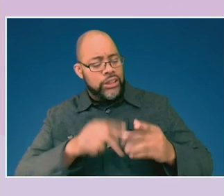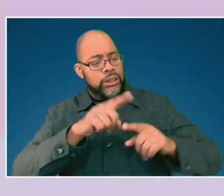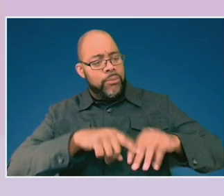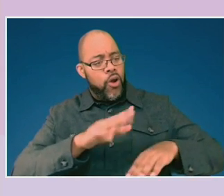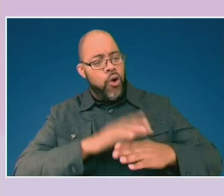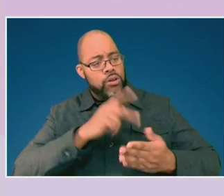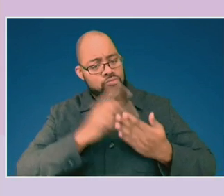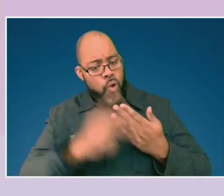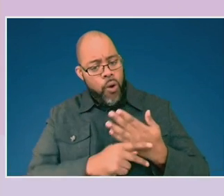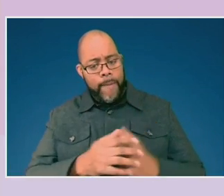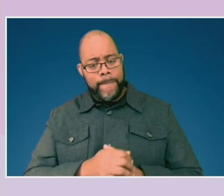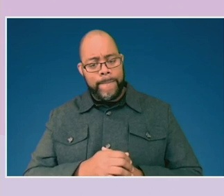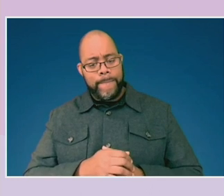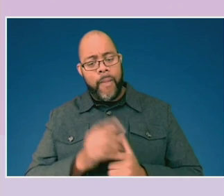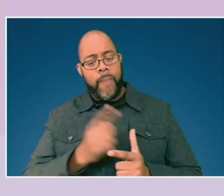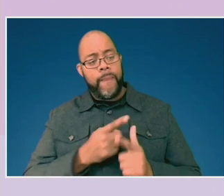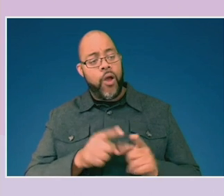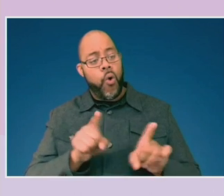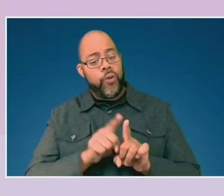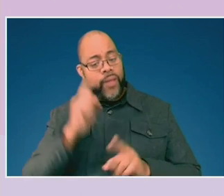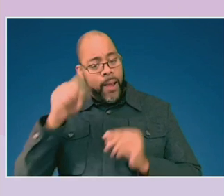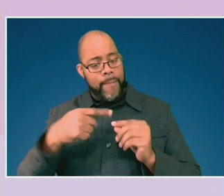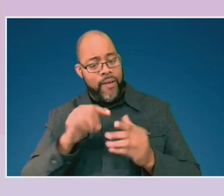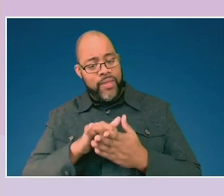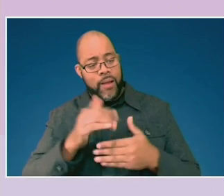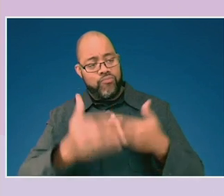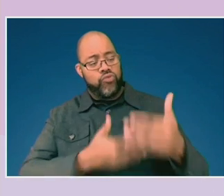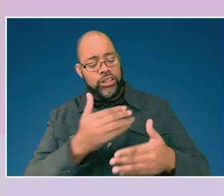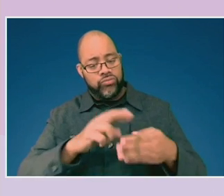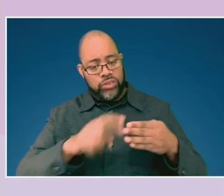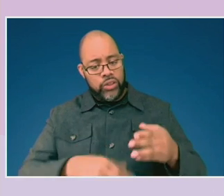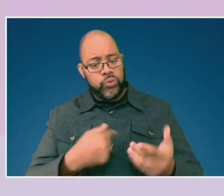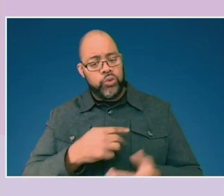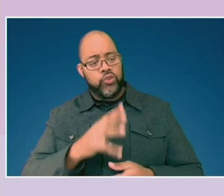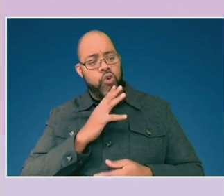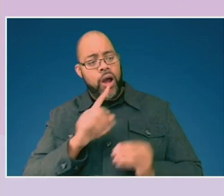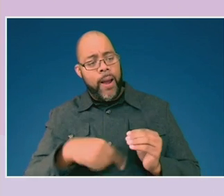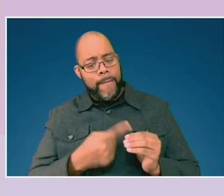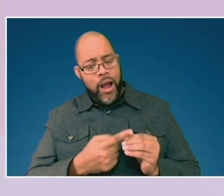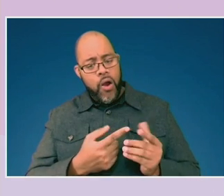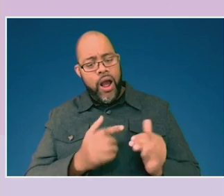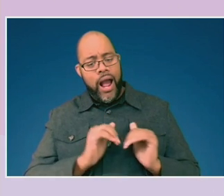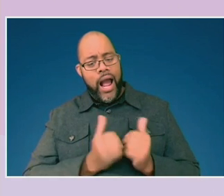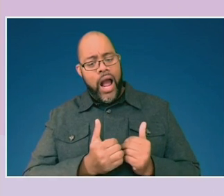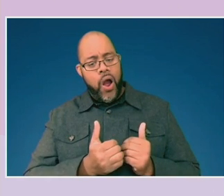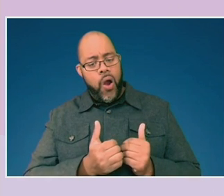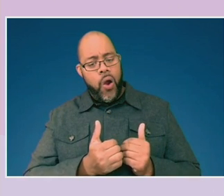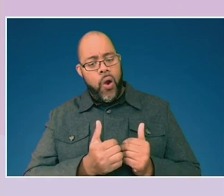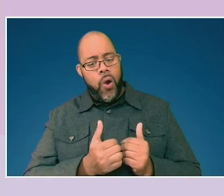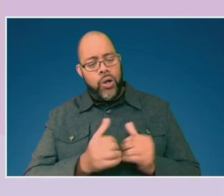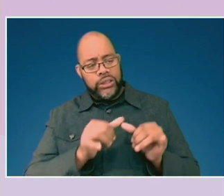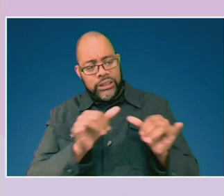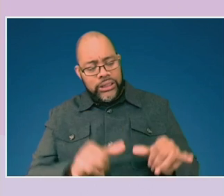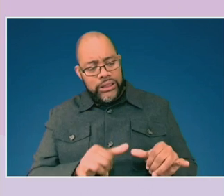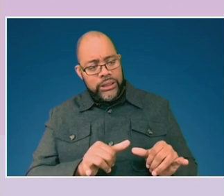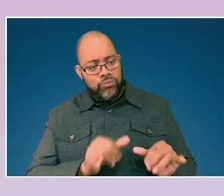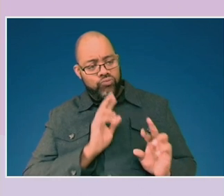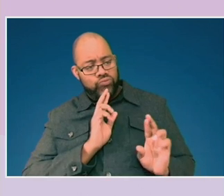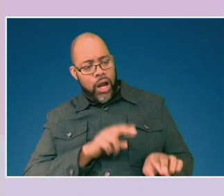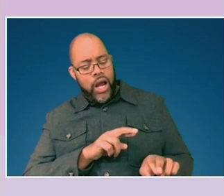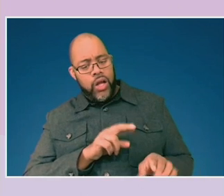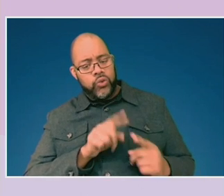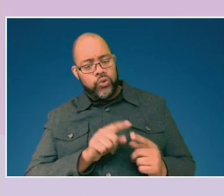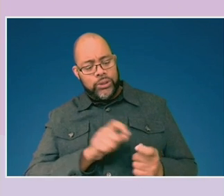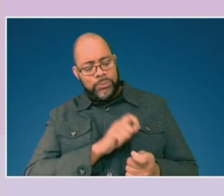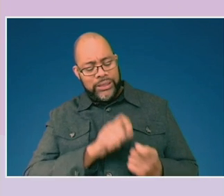program? And then also thinking about those process outcomes. So if we're talking about how is a system responding to a